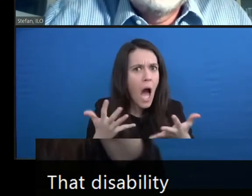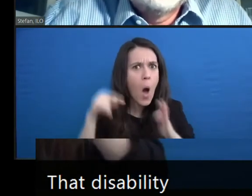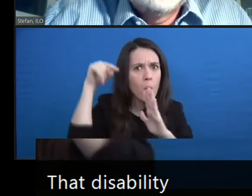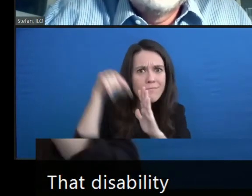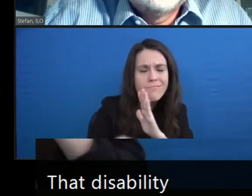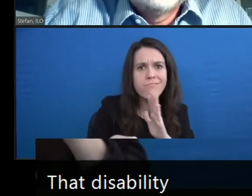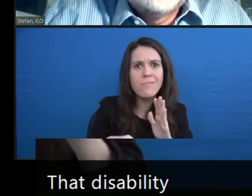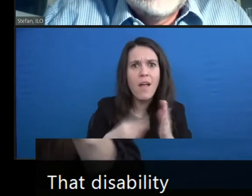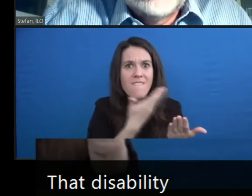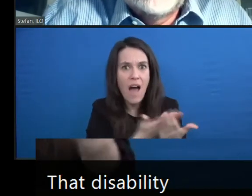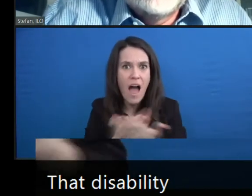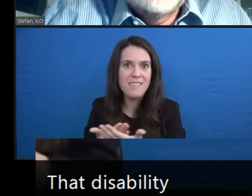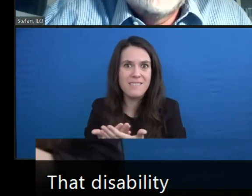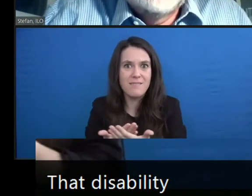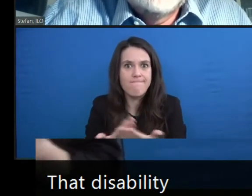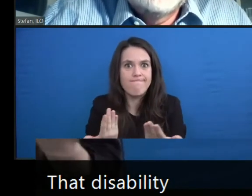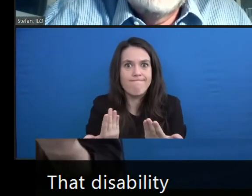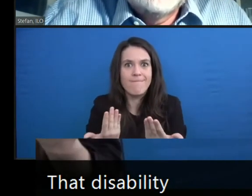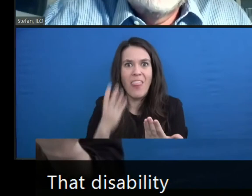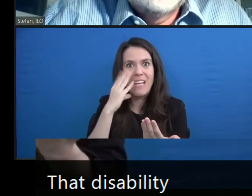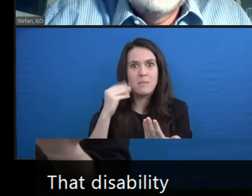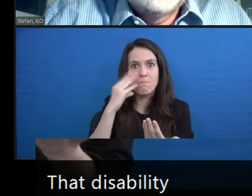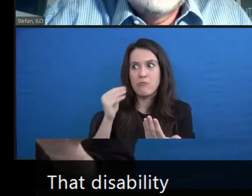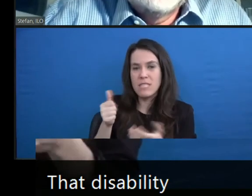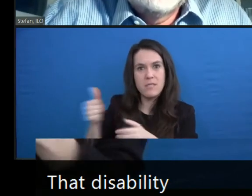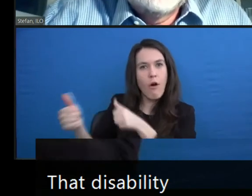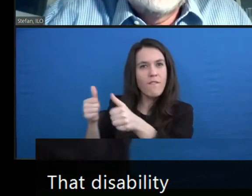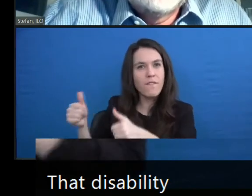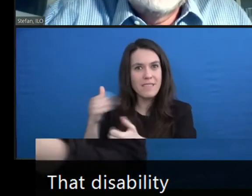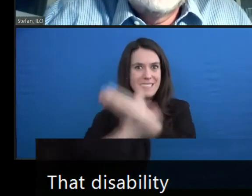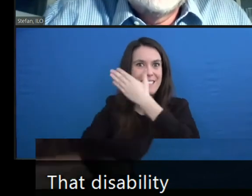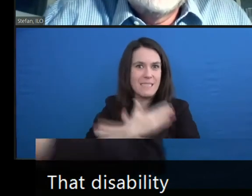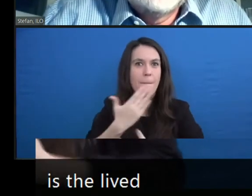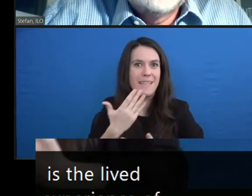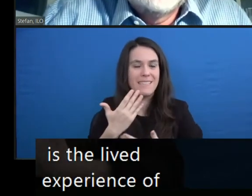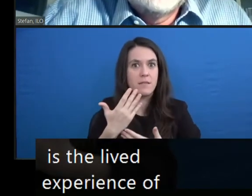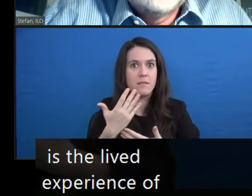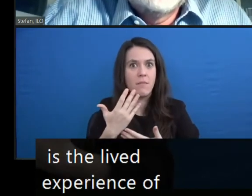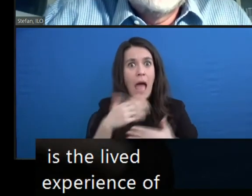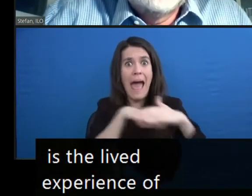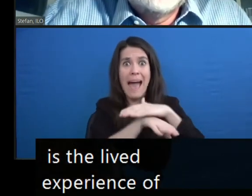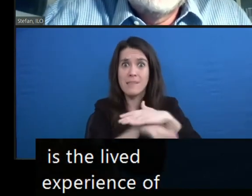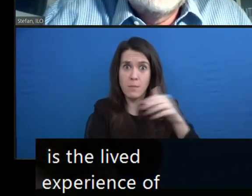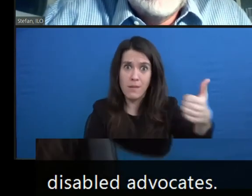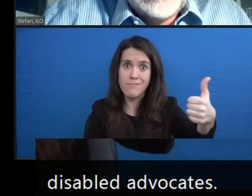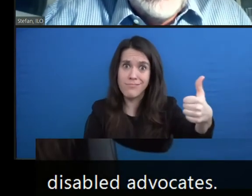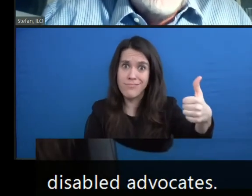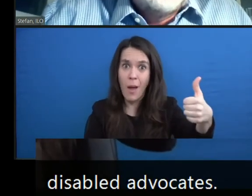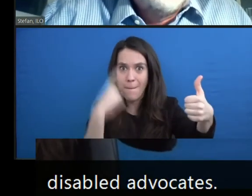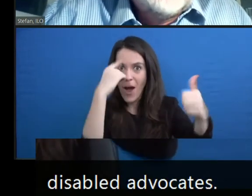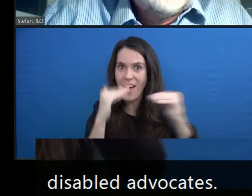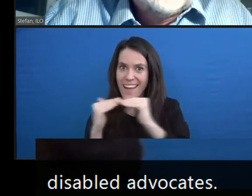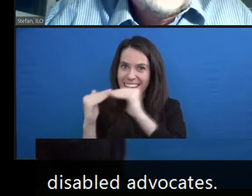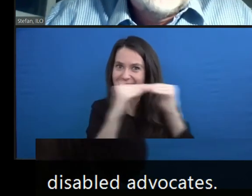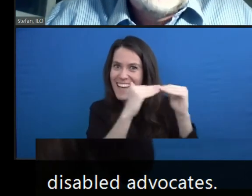in the reality, the lived experience of disabled applicants trying to get through this process, with accessibility being part of the puzzle. And so I do